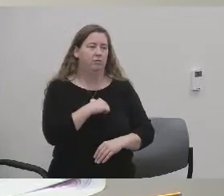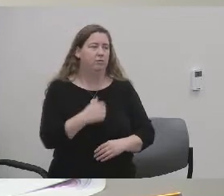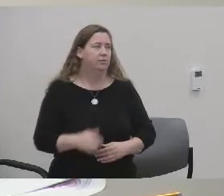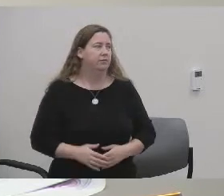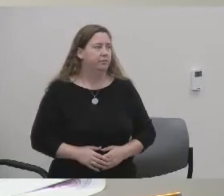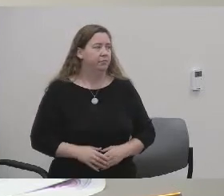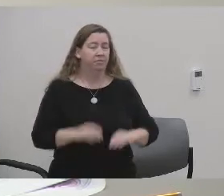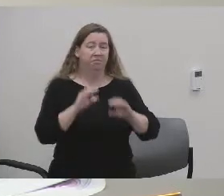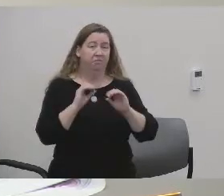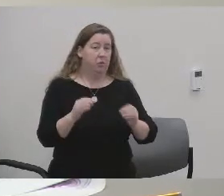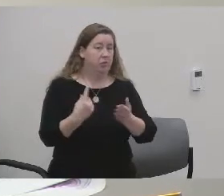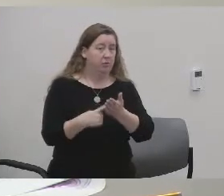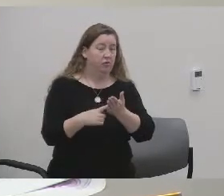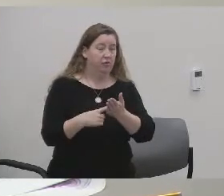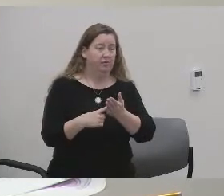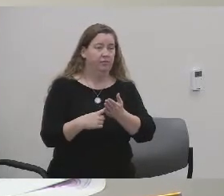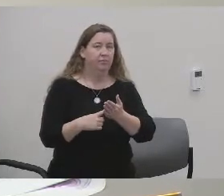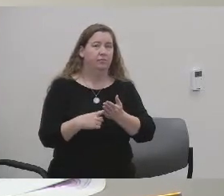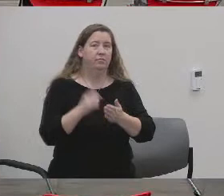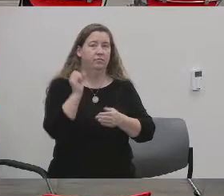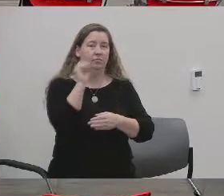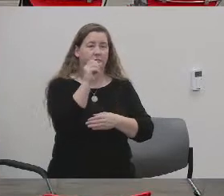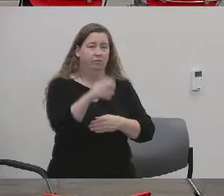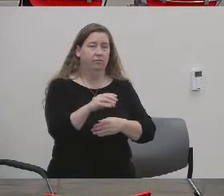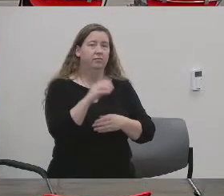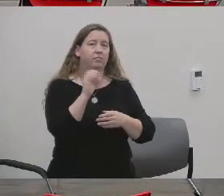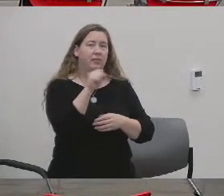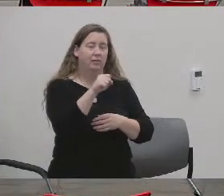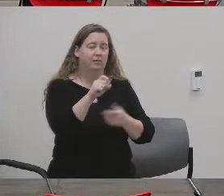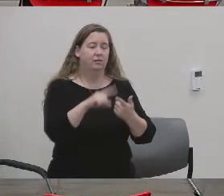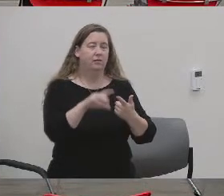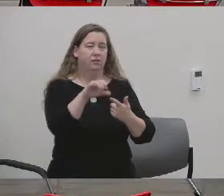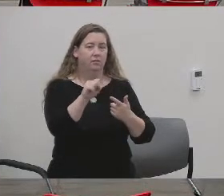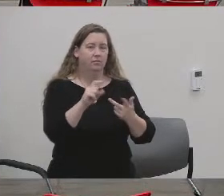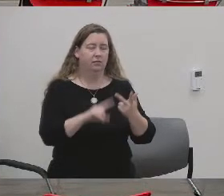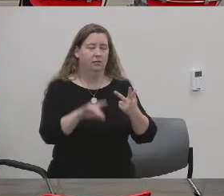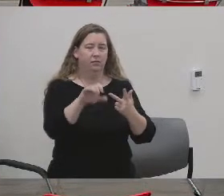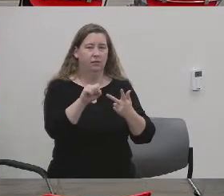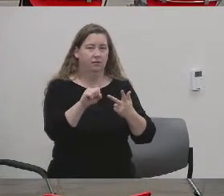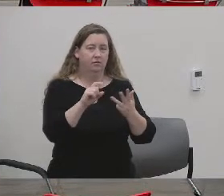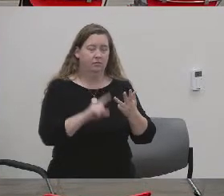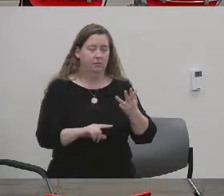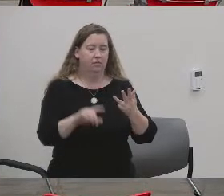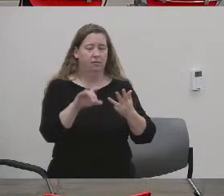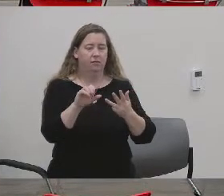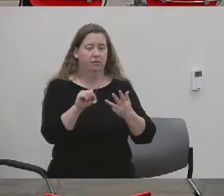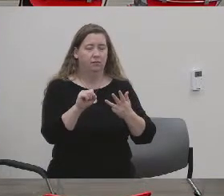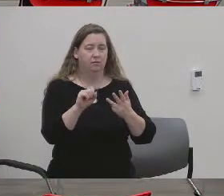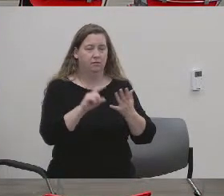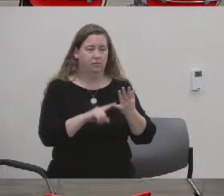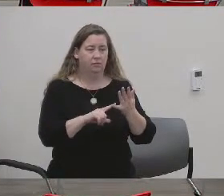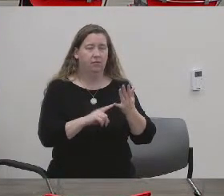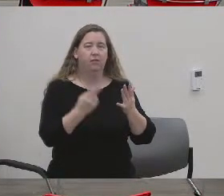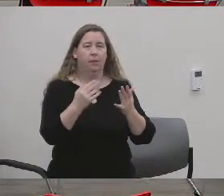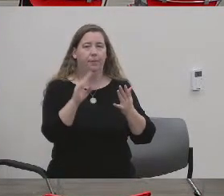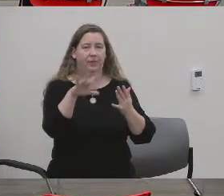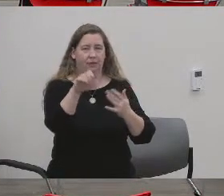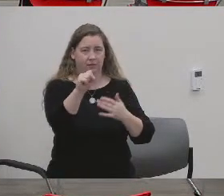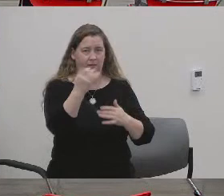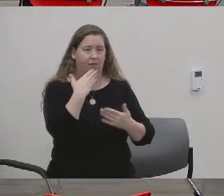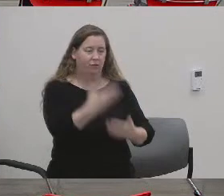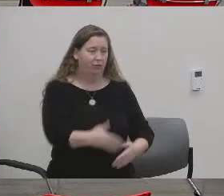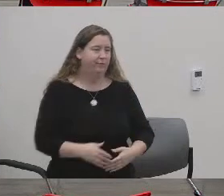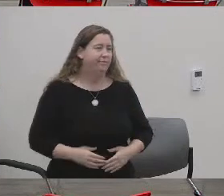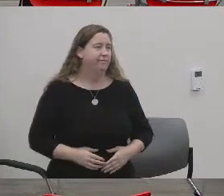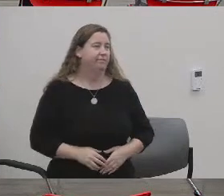Hearing no more discussion, we'll ask for roll call, please. Mr. Miranda? Yes. Mr. Yaki? Yes. Mrs. Brady? Yes. Mrs. Chestnut? Yes. Mr. Ham? Yes, thank